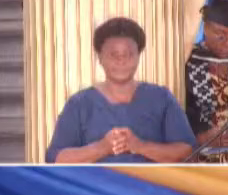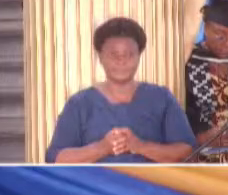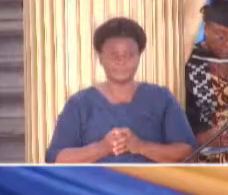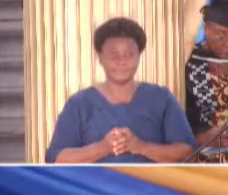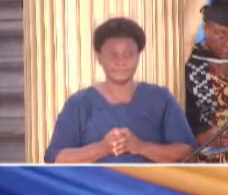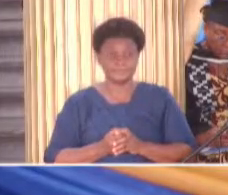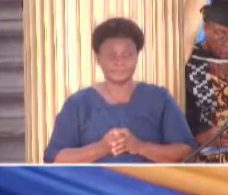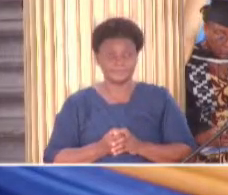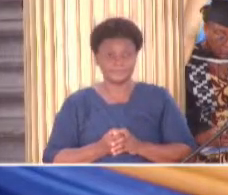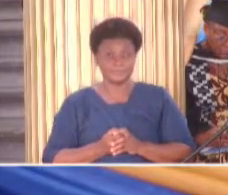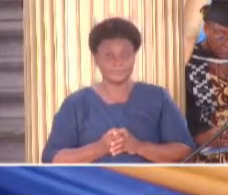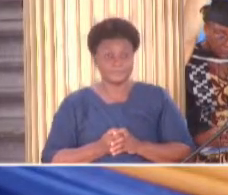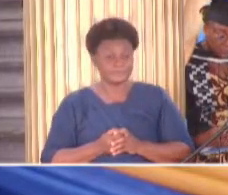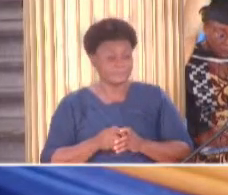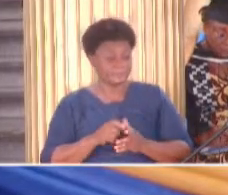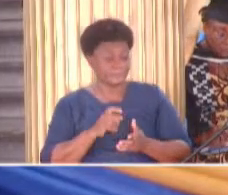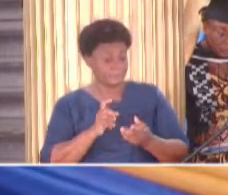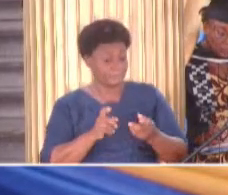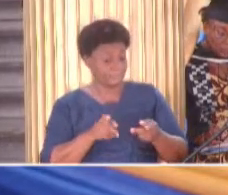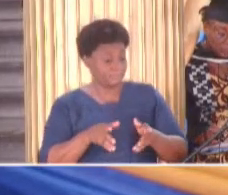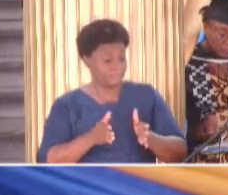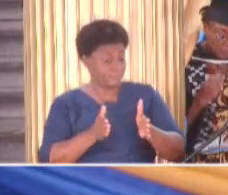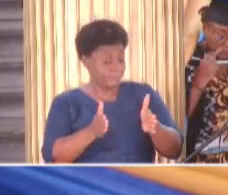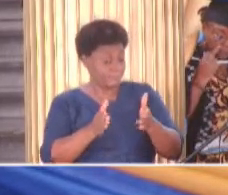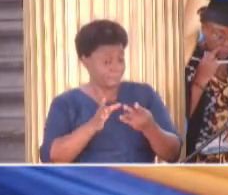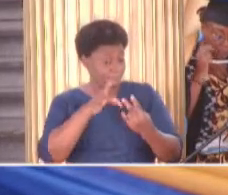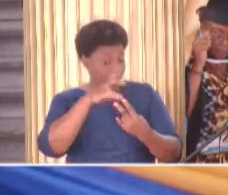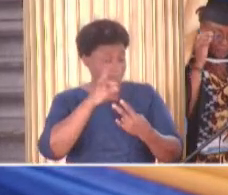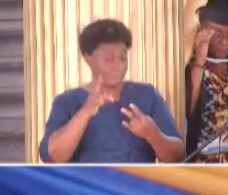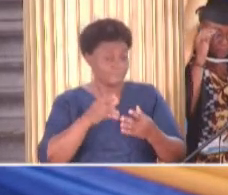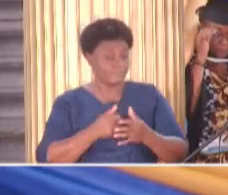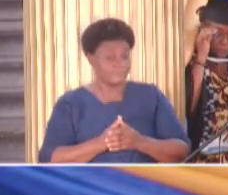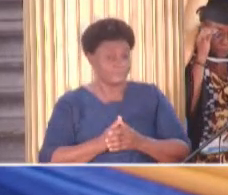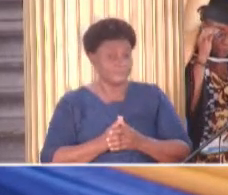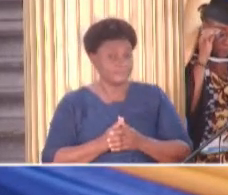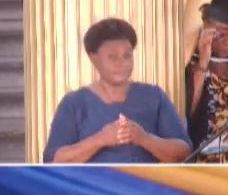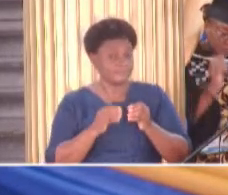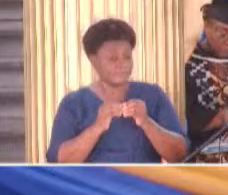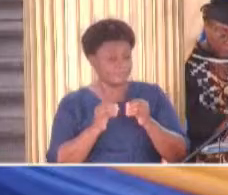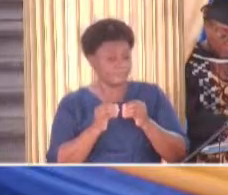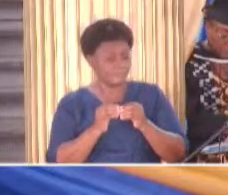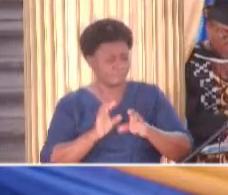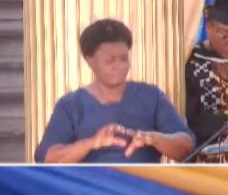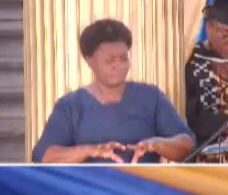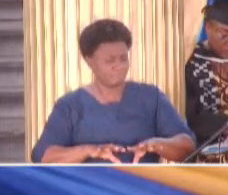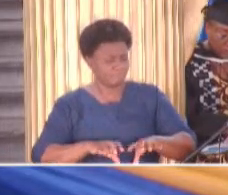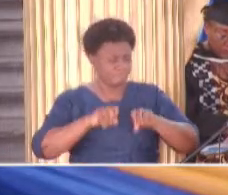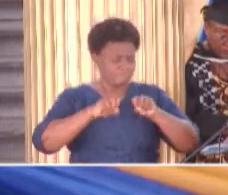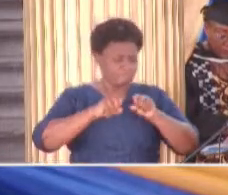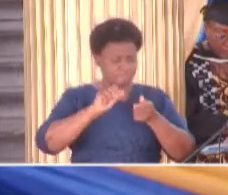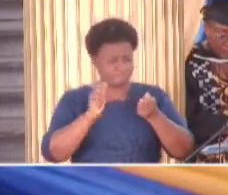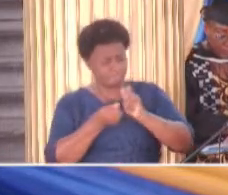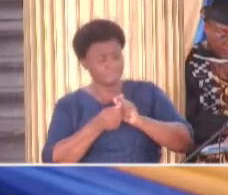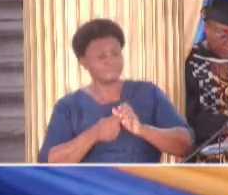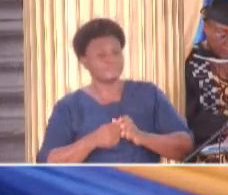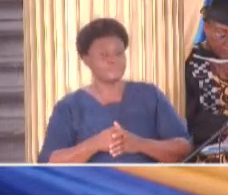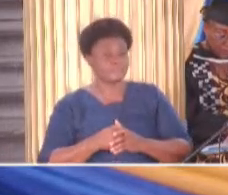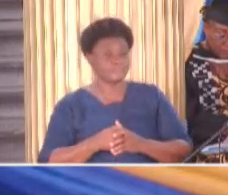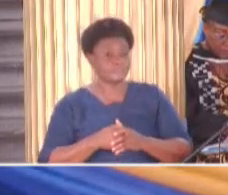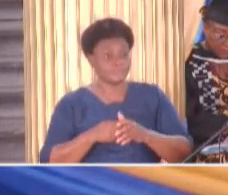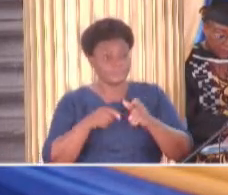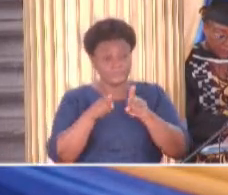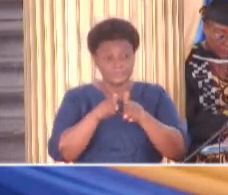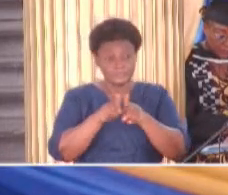The path you have chosen requires adaptability, strategic thinking, and